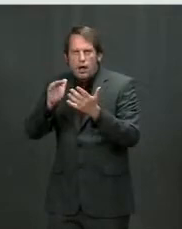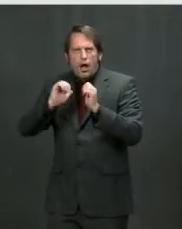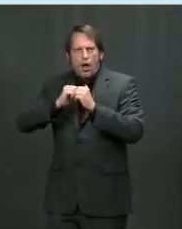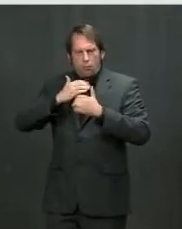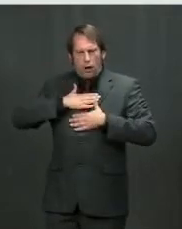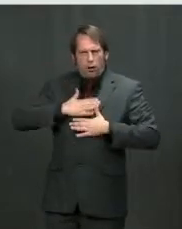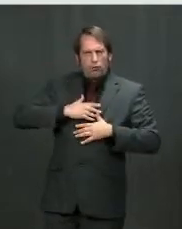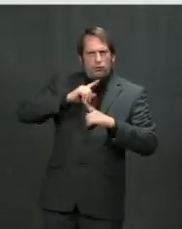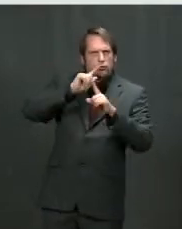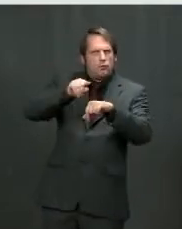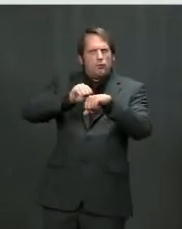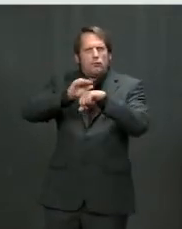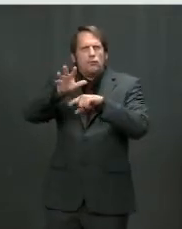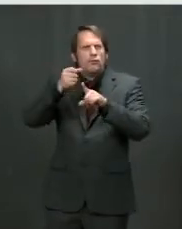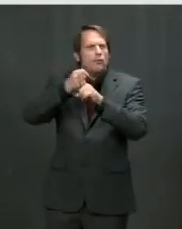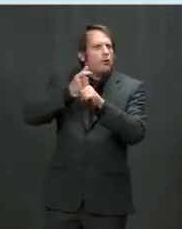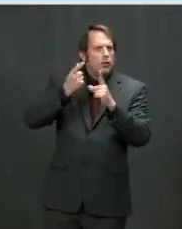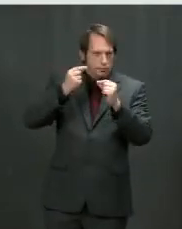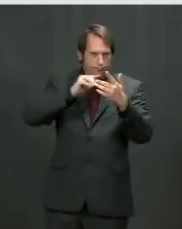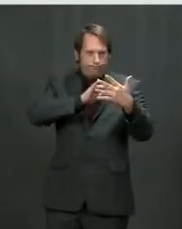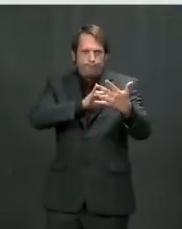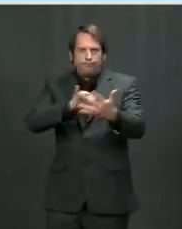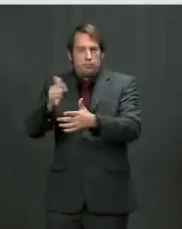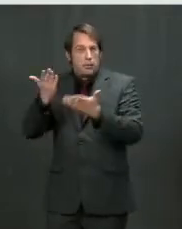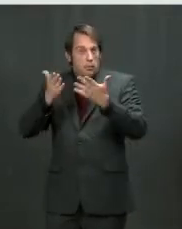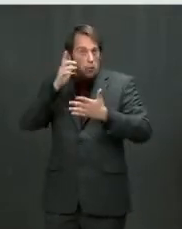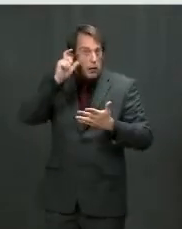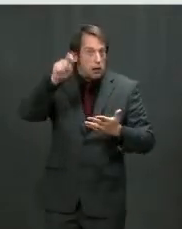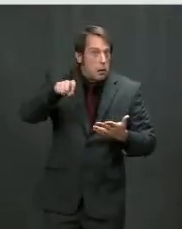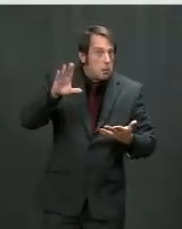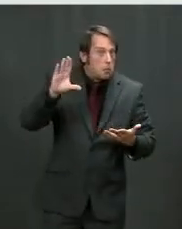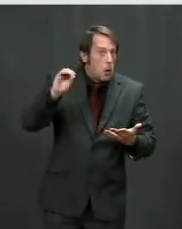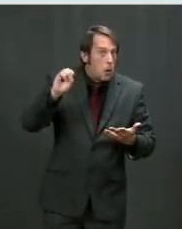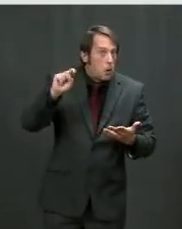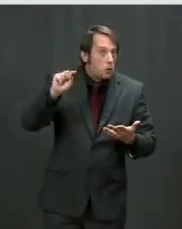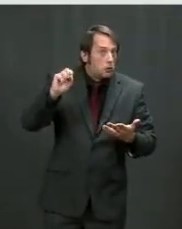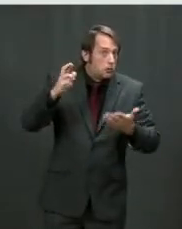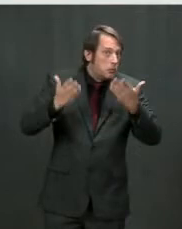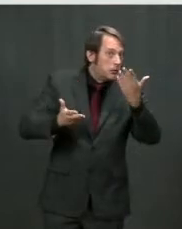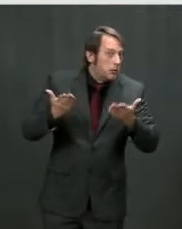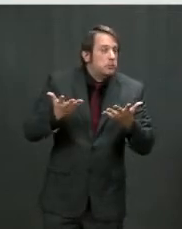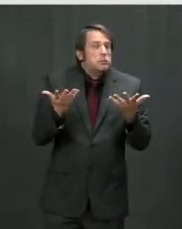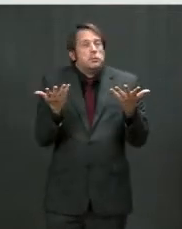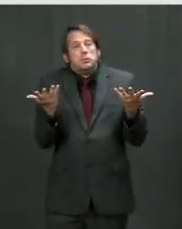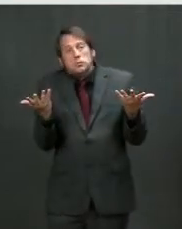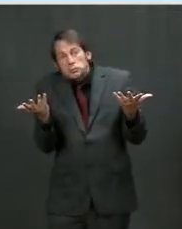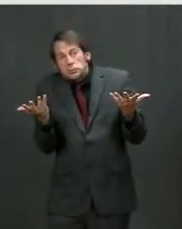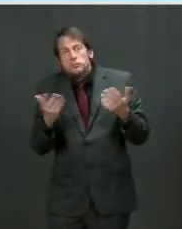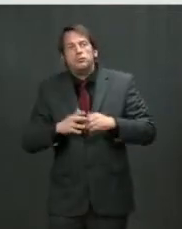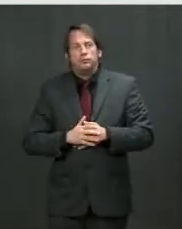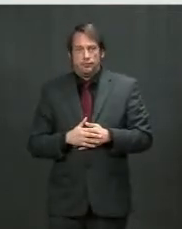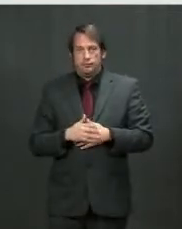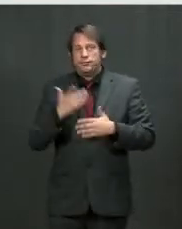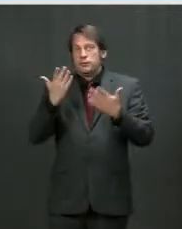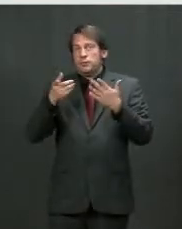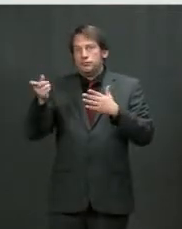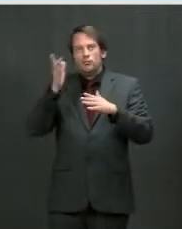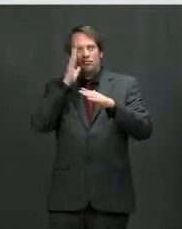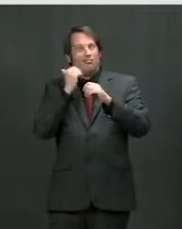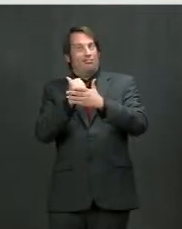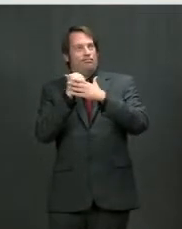activity against not only wild type, but also emerging viral variants. Back to you,